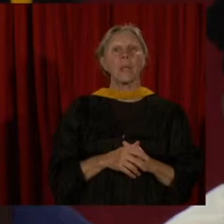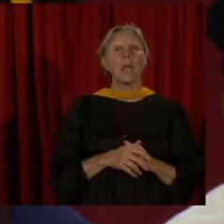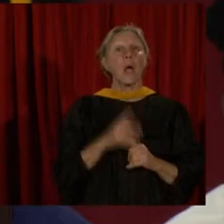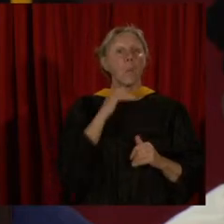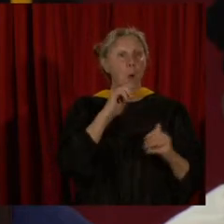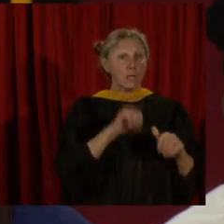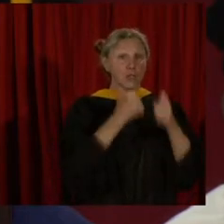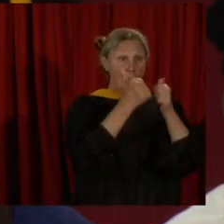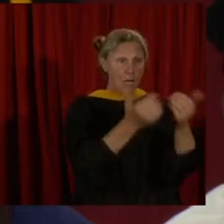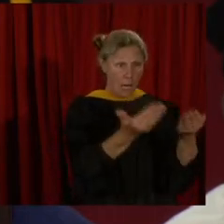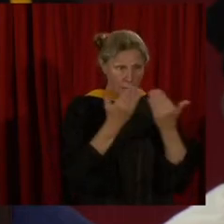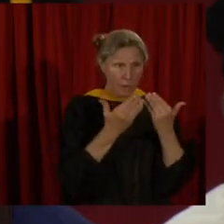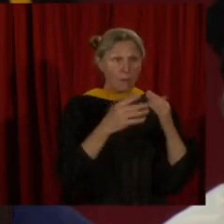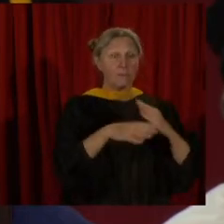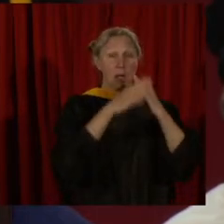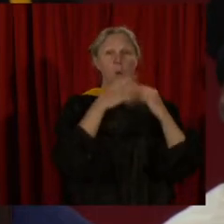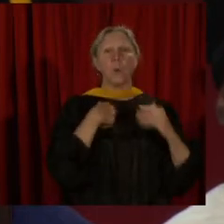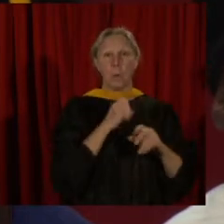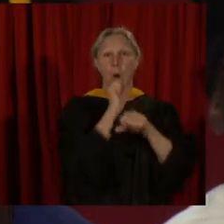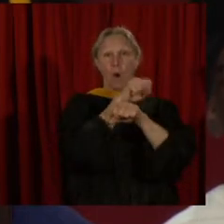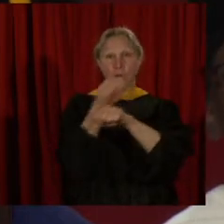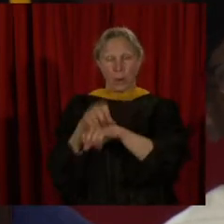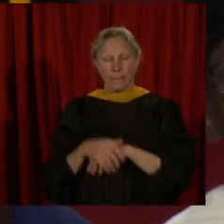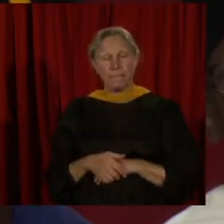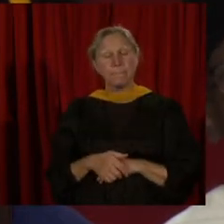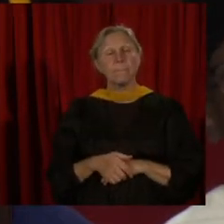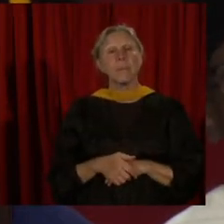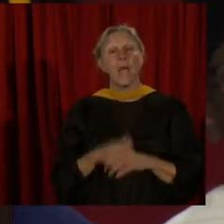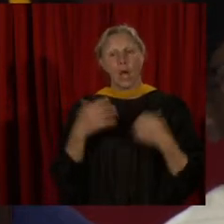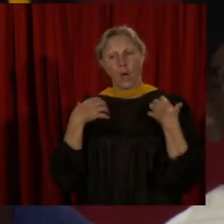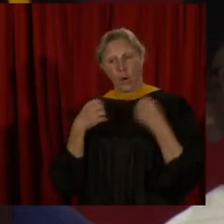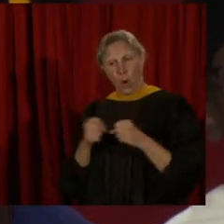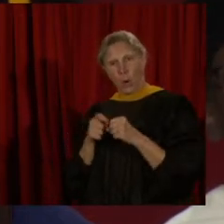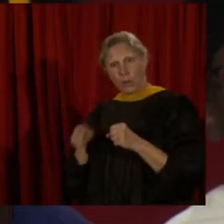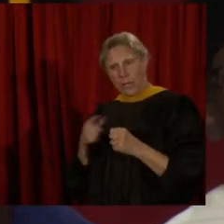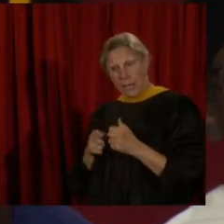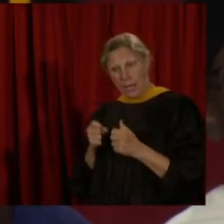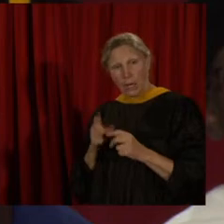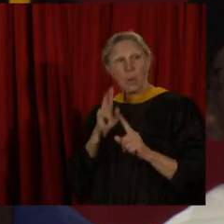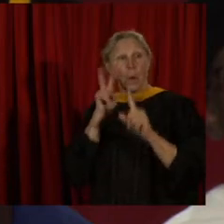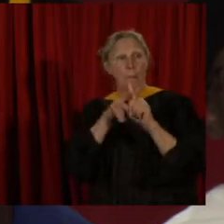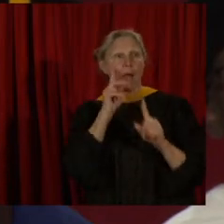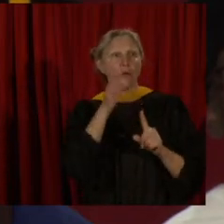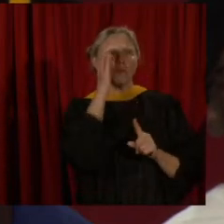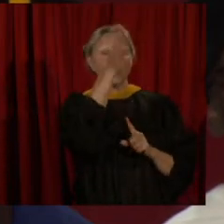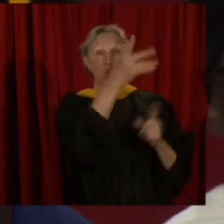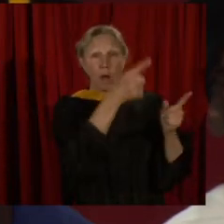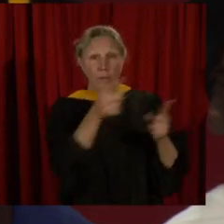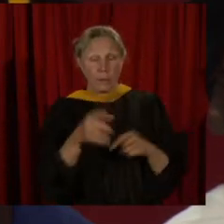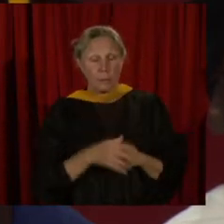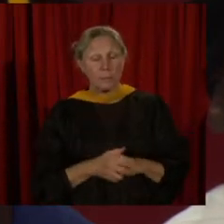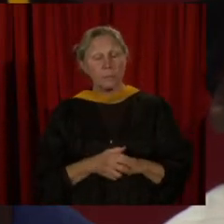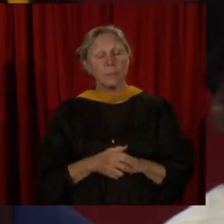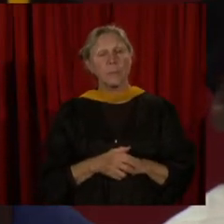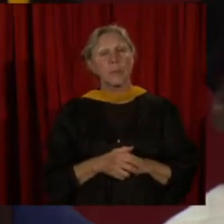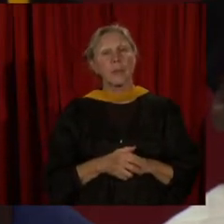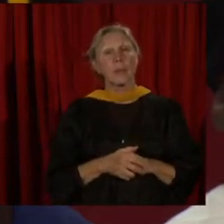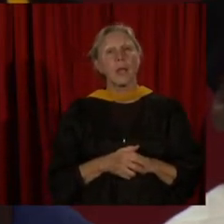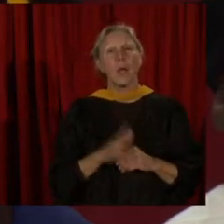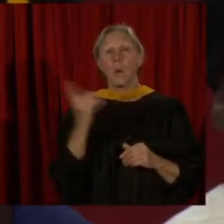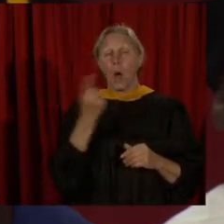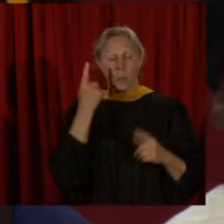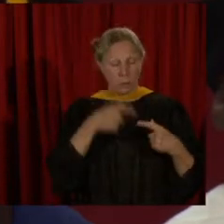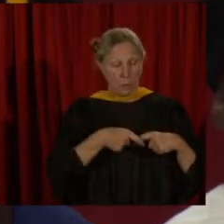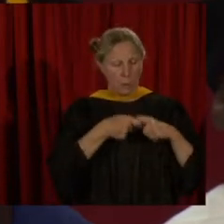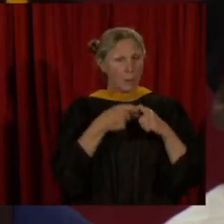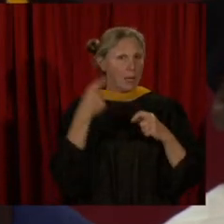challenges that lie ahead, applying the courage that we learned in undergrad to our future endeavors. Forever, we will pause when